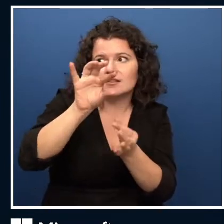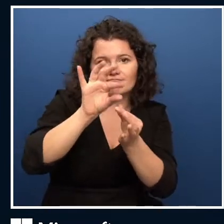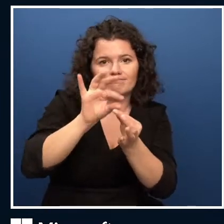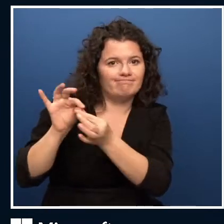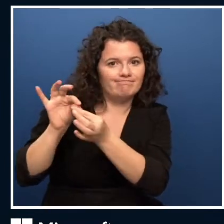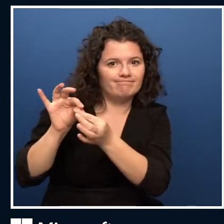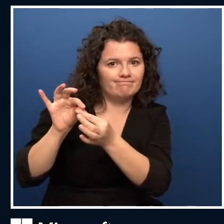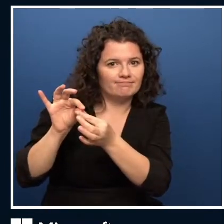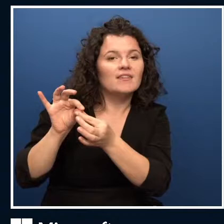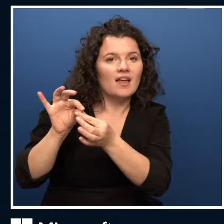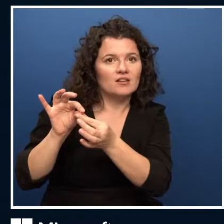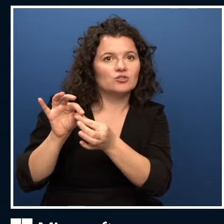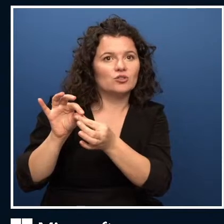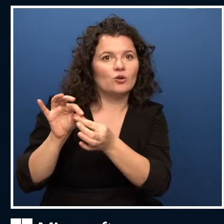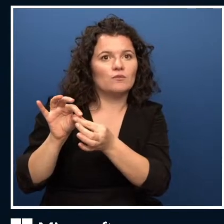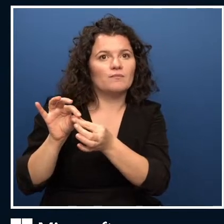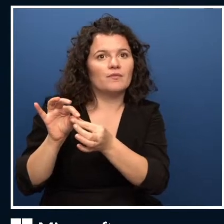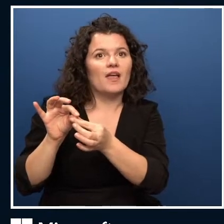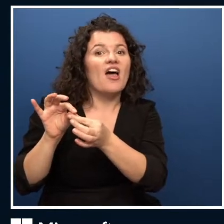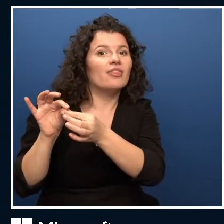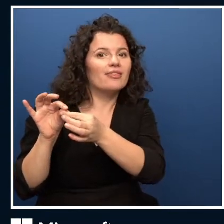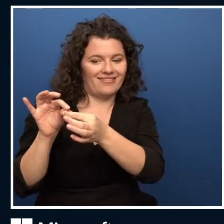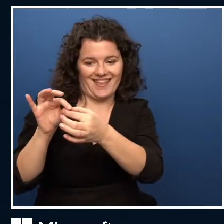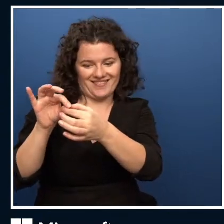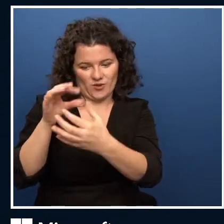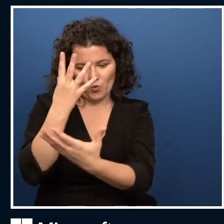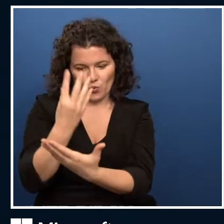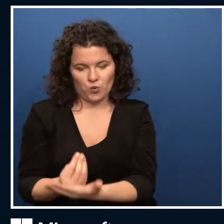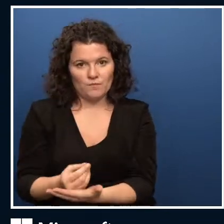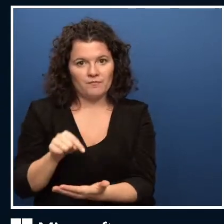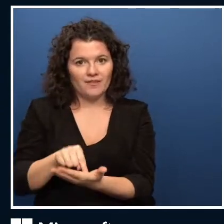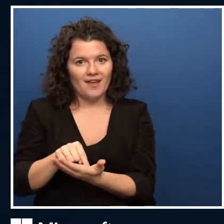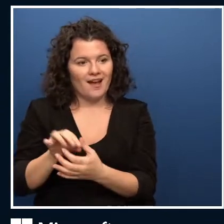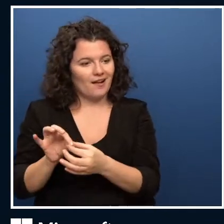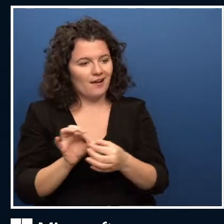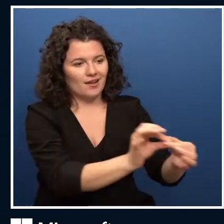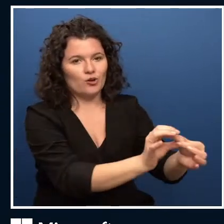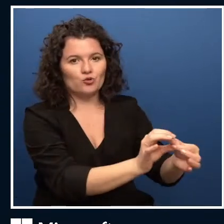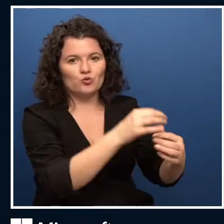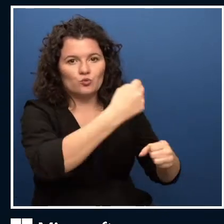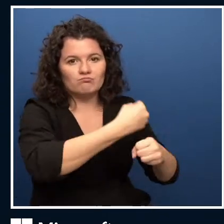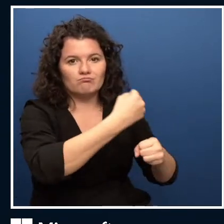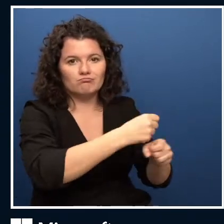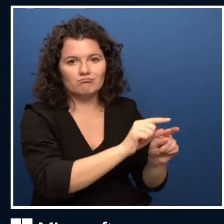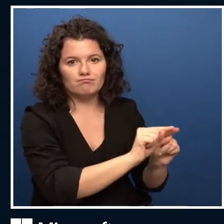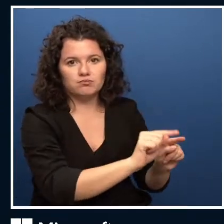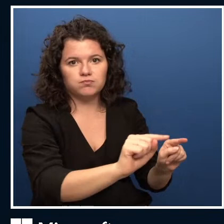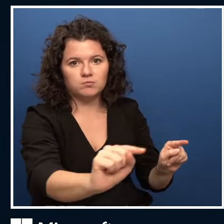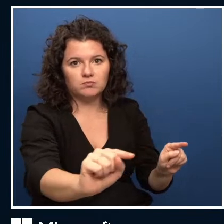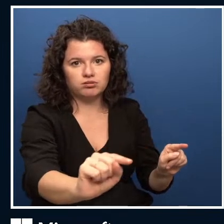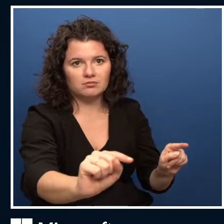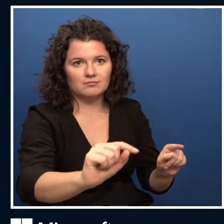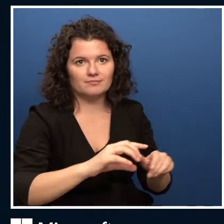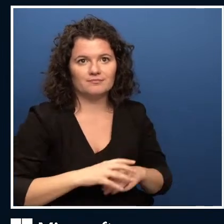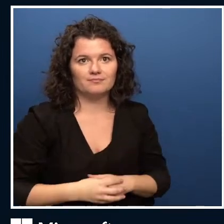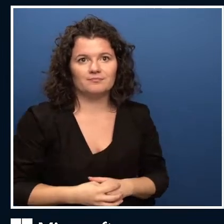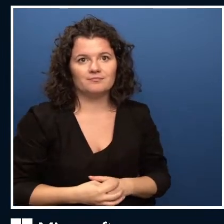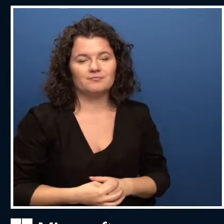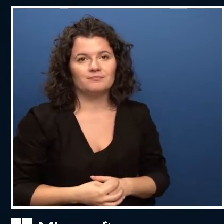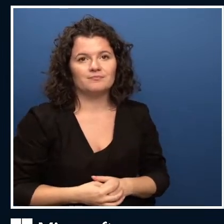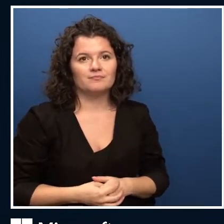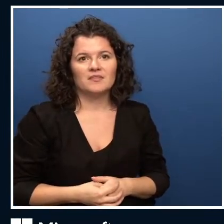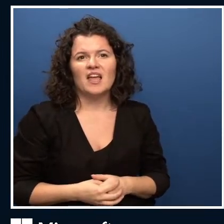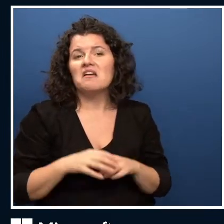to use up the service in an instant. And this can be used up in two ways, with REST API as well as the